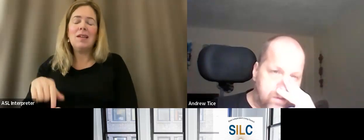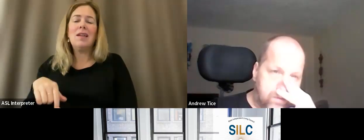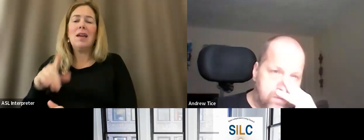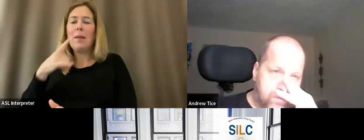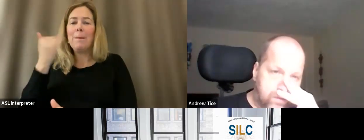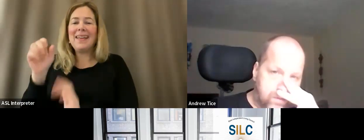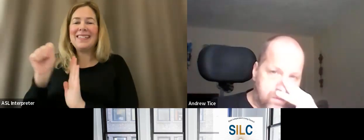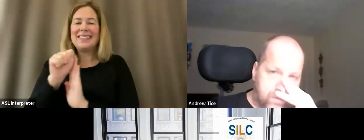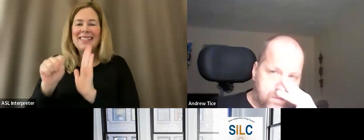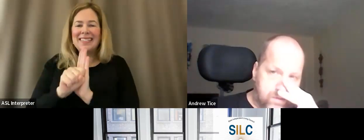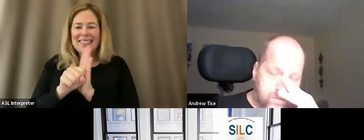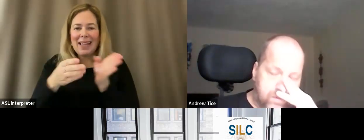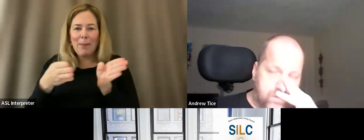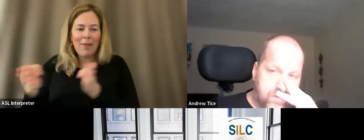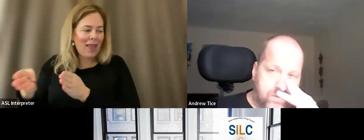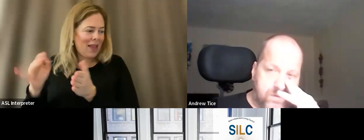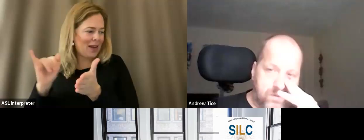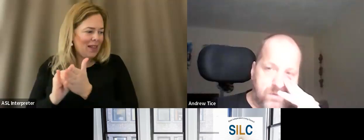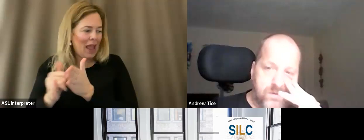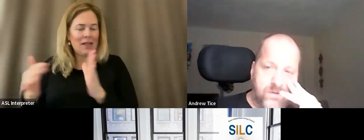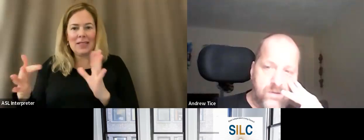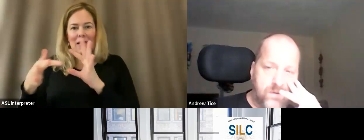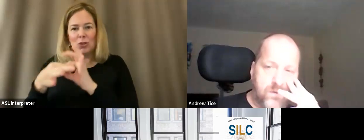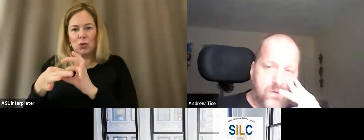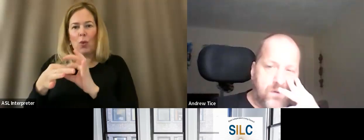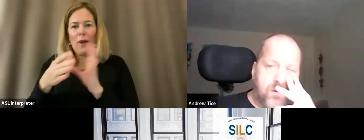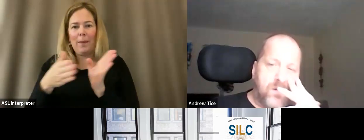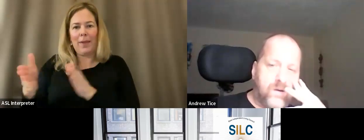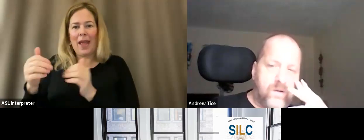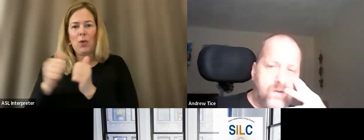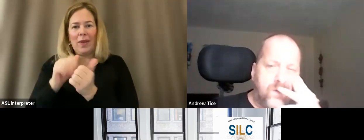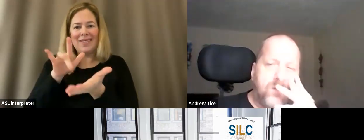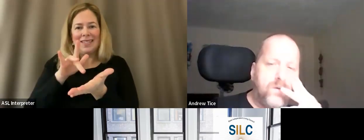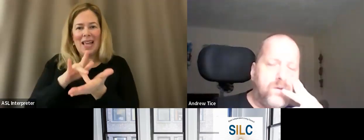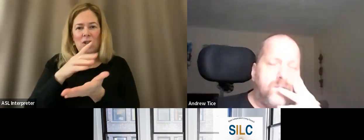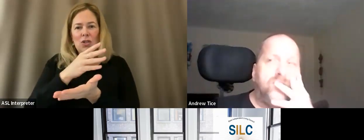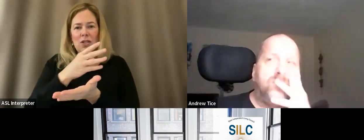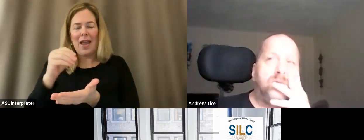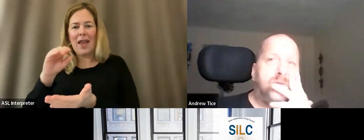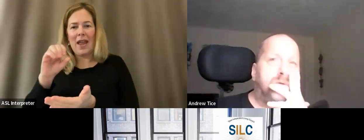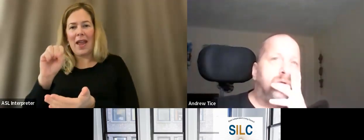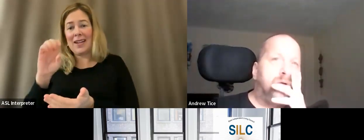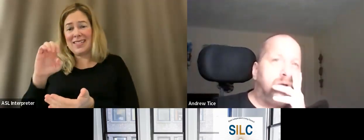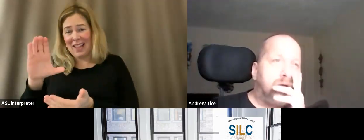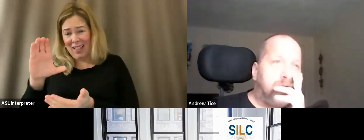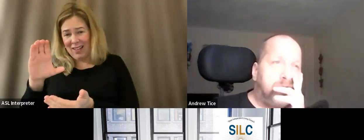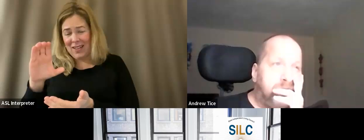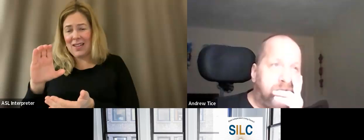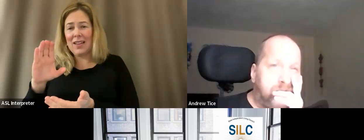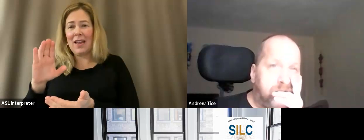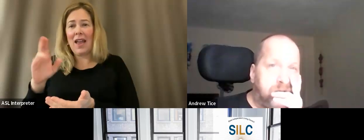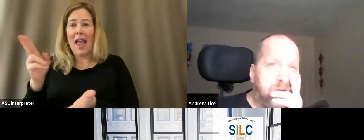a joint project between the centers and the Silk, and is signed off on by the